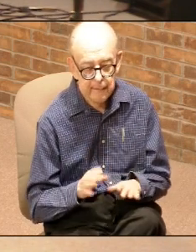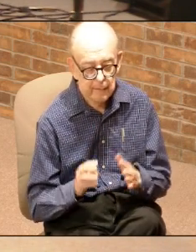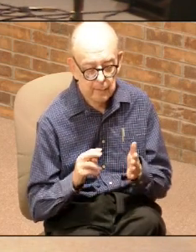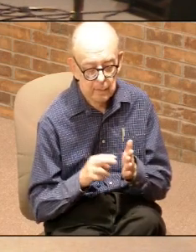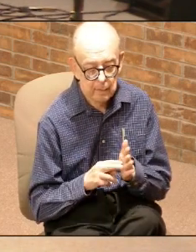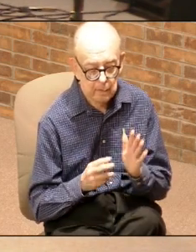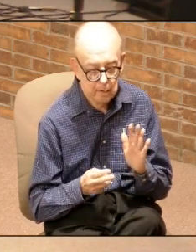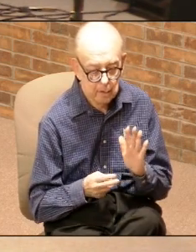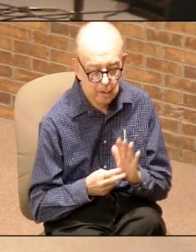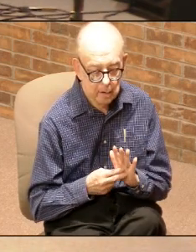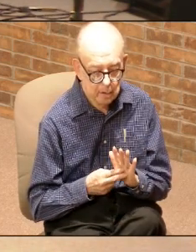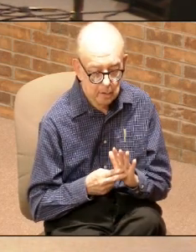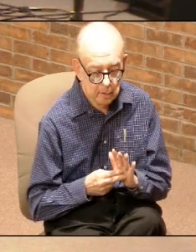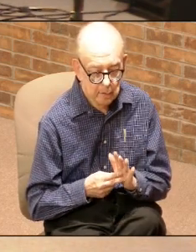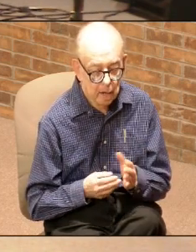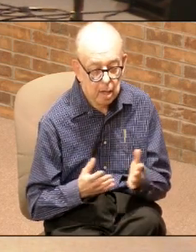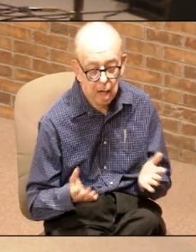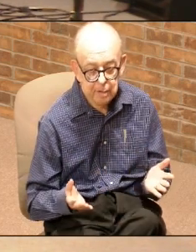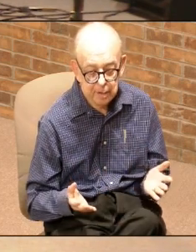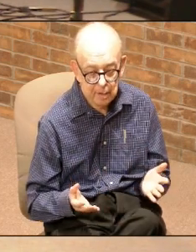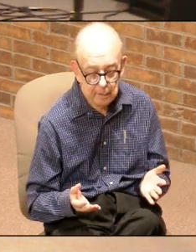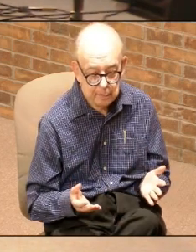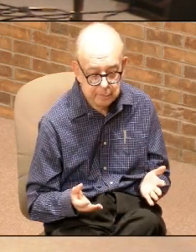meant an awful lot.